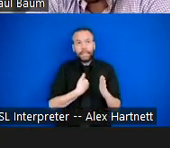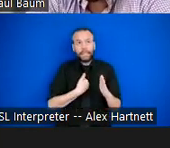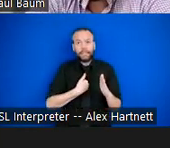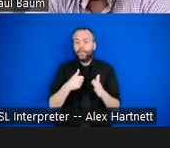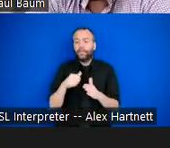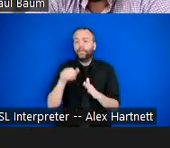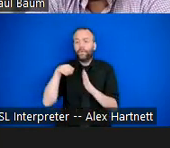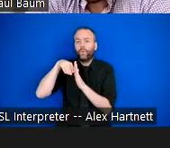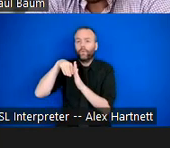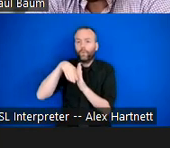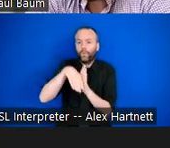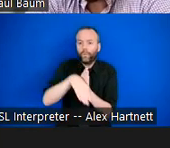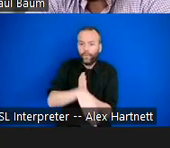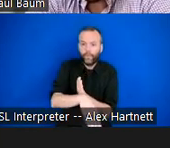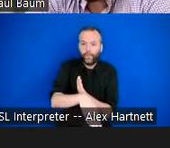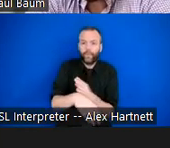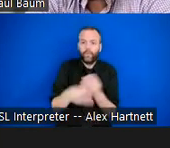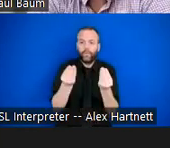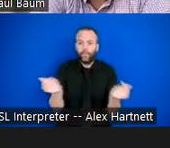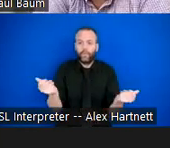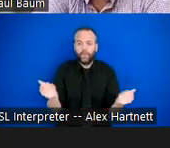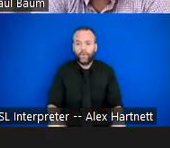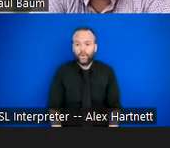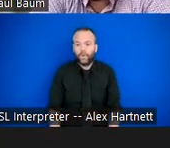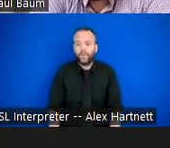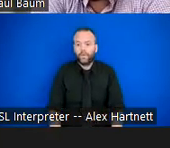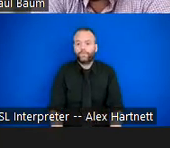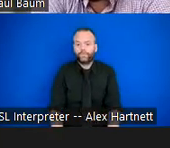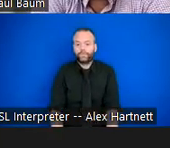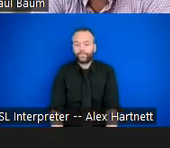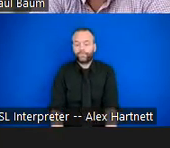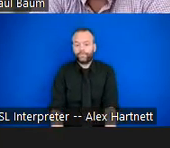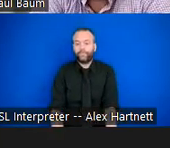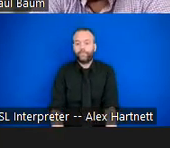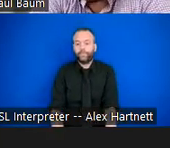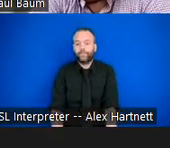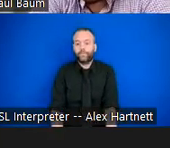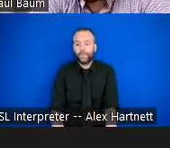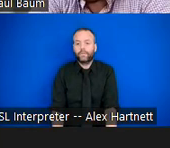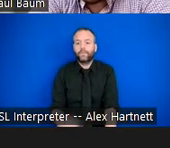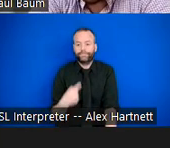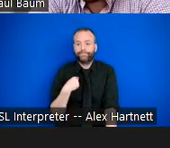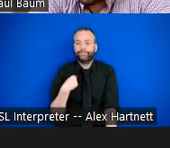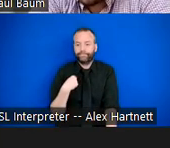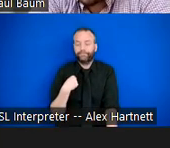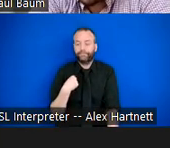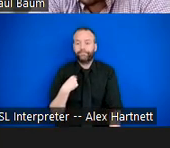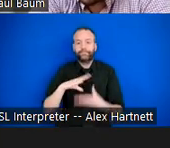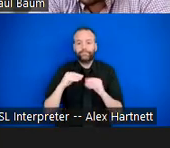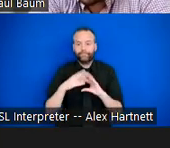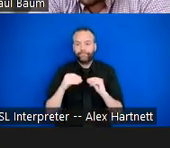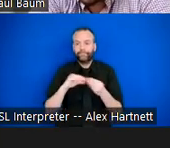why, that I was one of the therapists and the lead therapist for Mid-County mobile crisis management team for